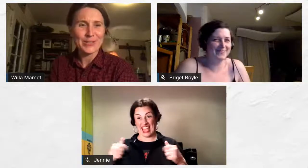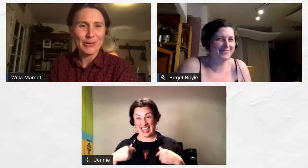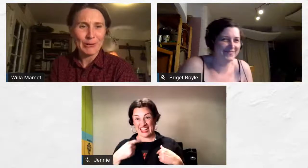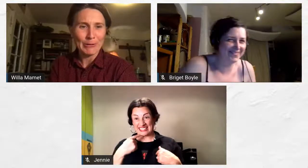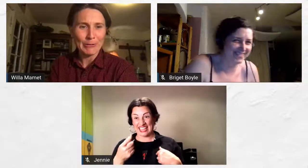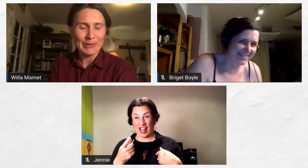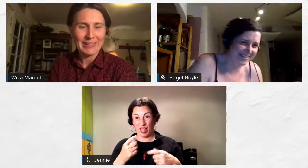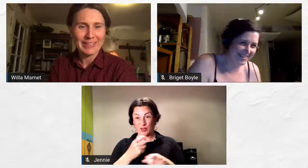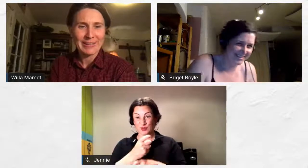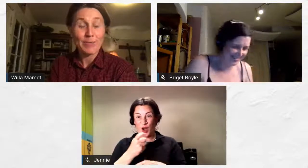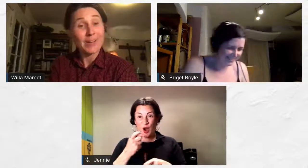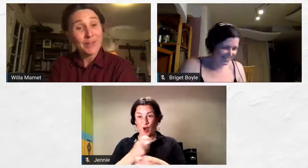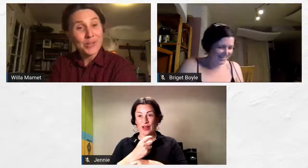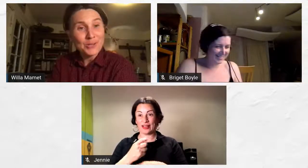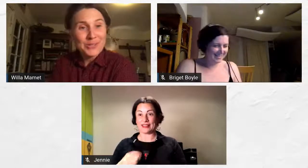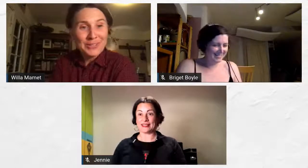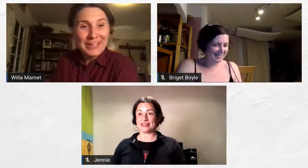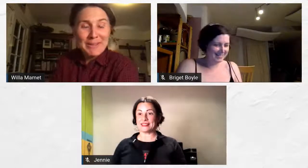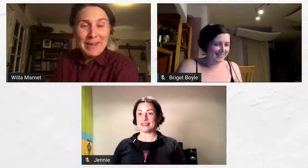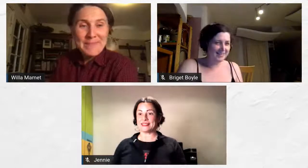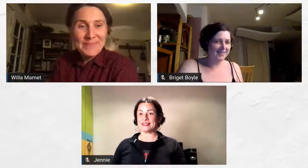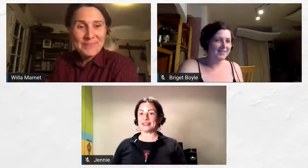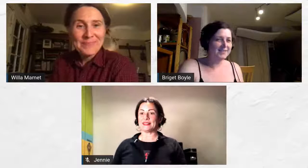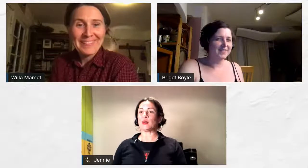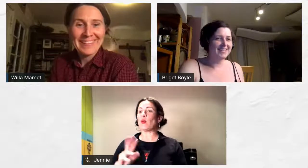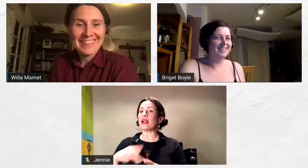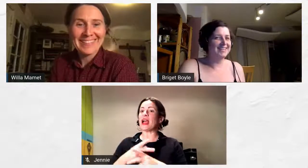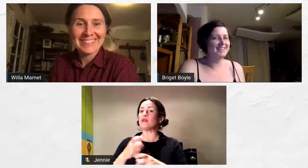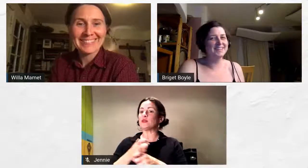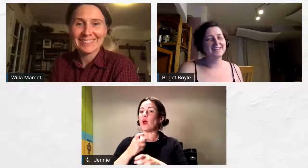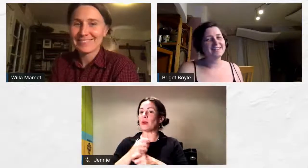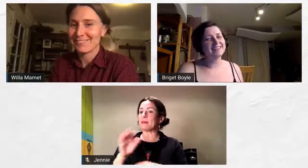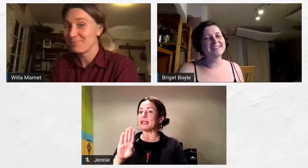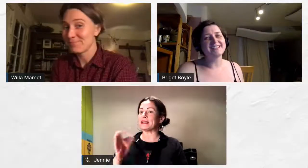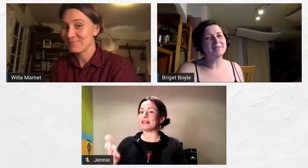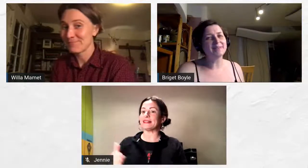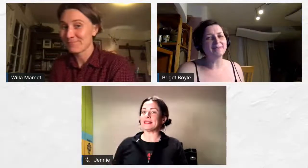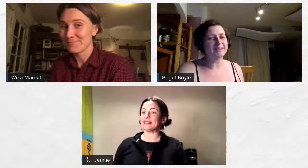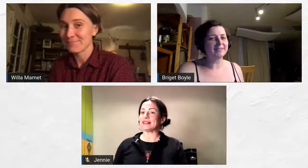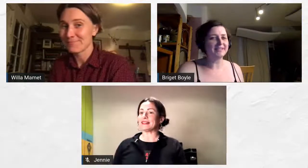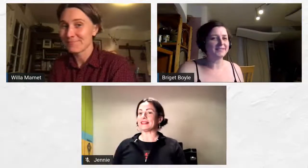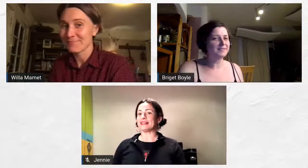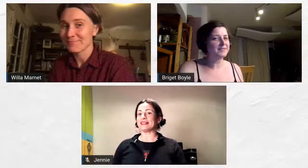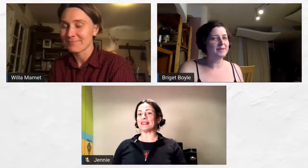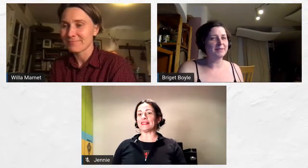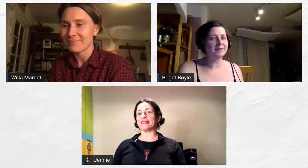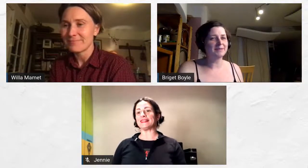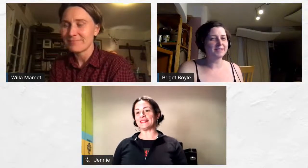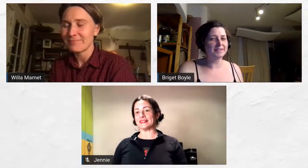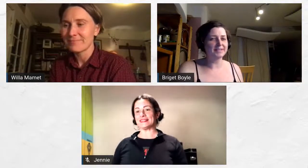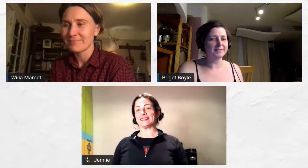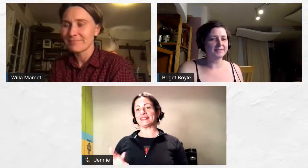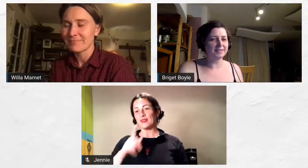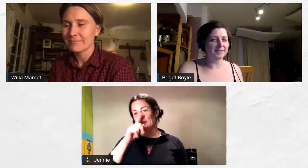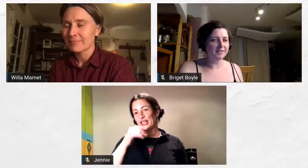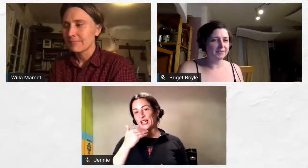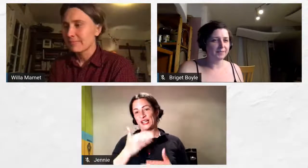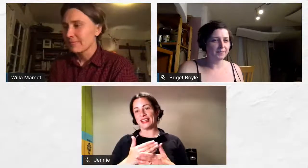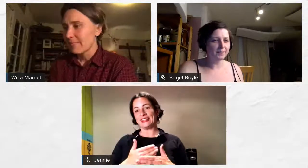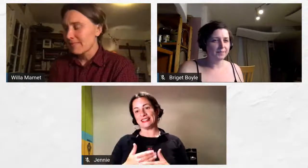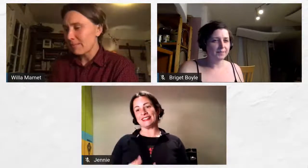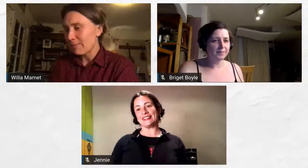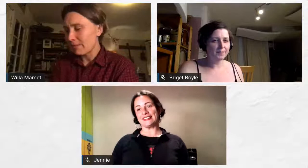a joke? What kind of joke would you like, B? Just something real good. Something really, really